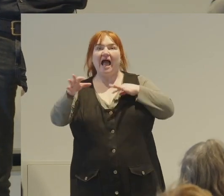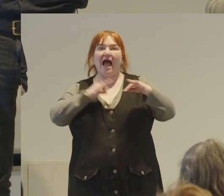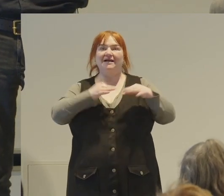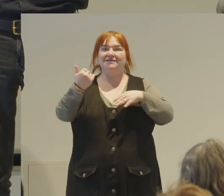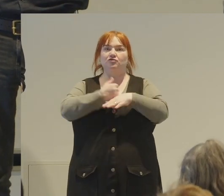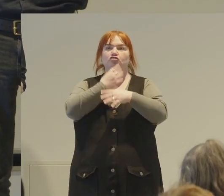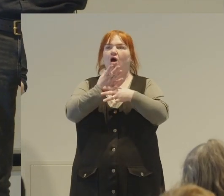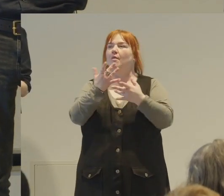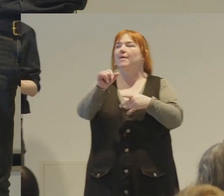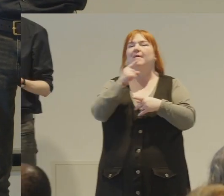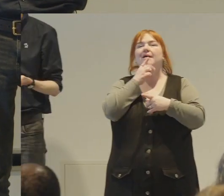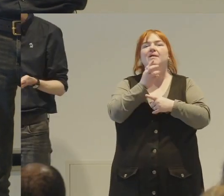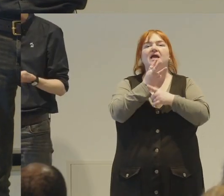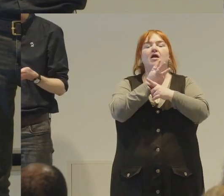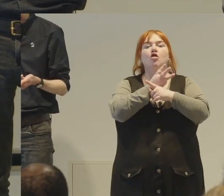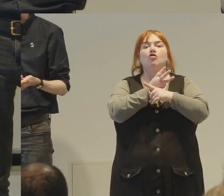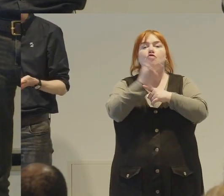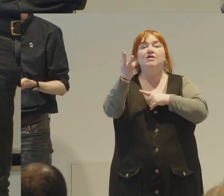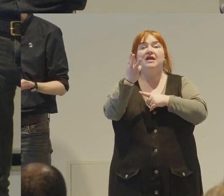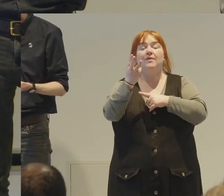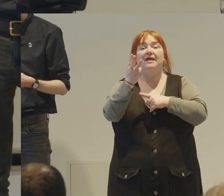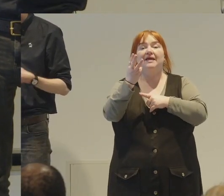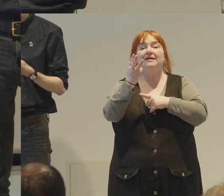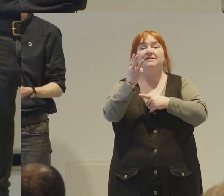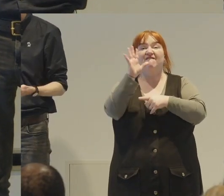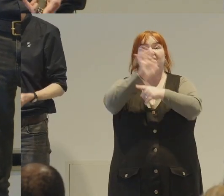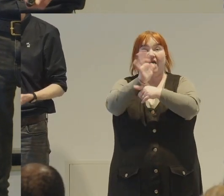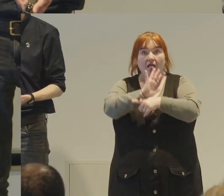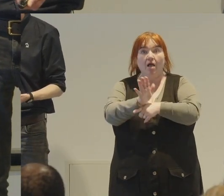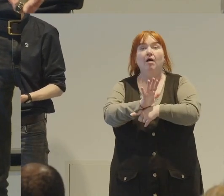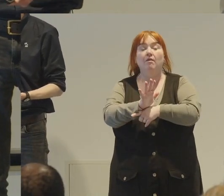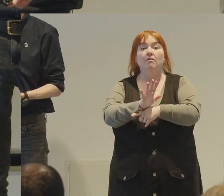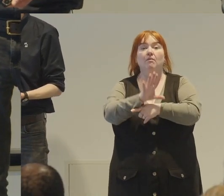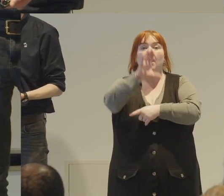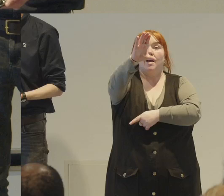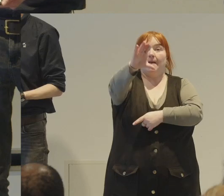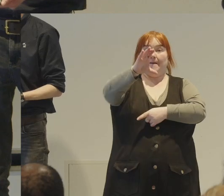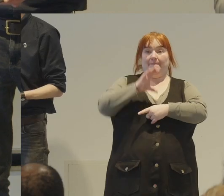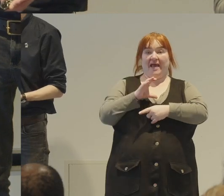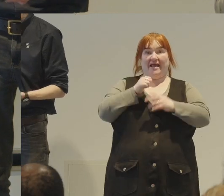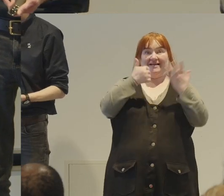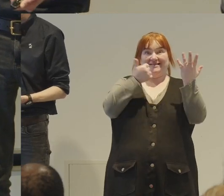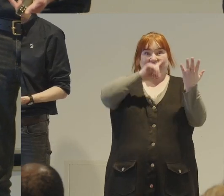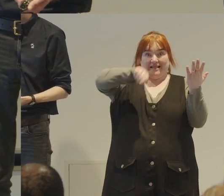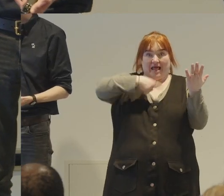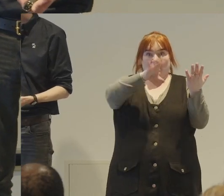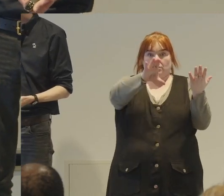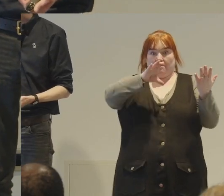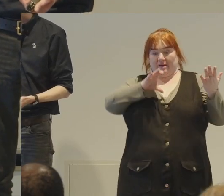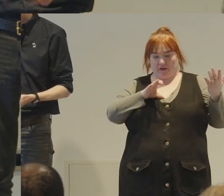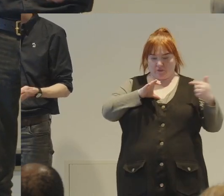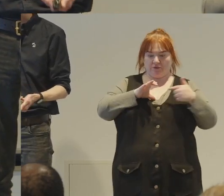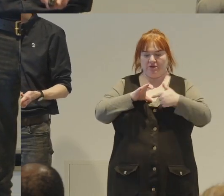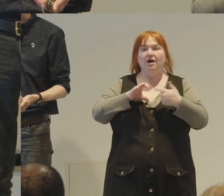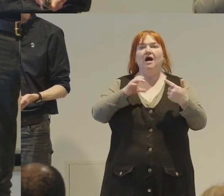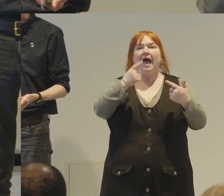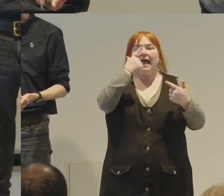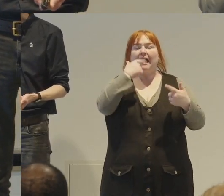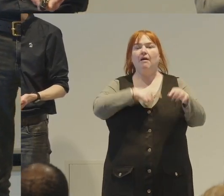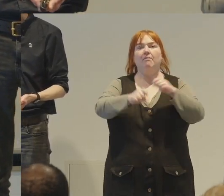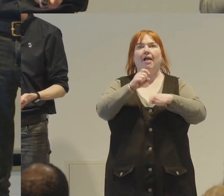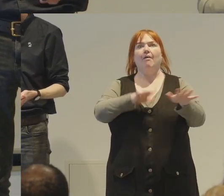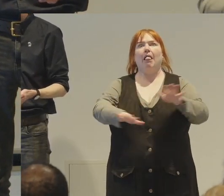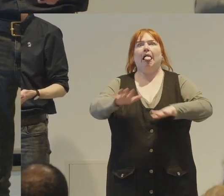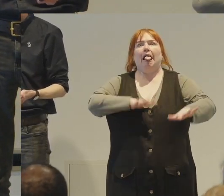gets paid £6,000 or whatever that is, that itself can be very overwhelming and can be very anxiety inducing, getting all that money